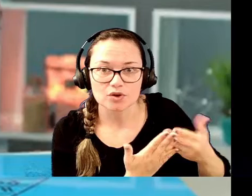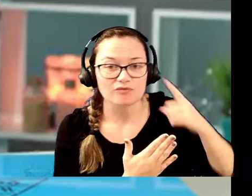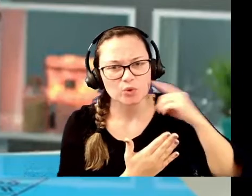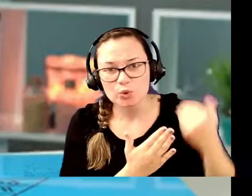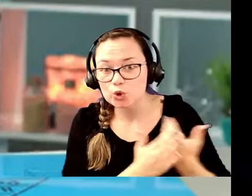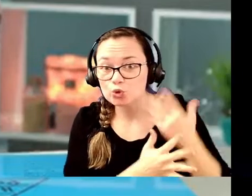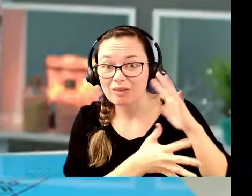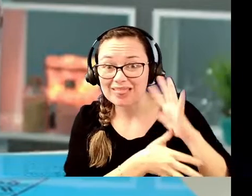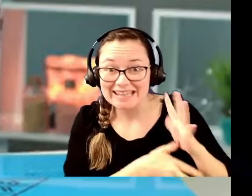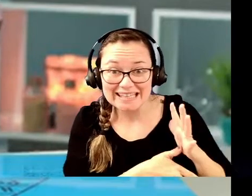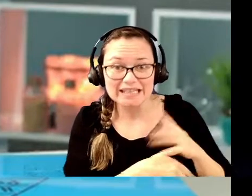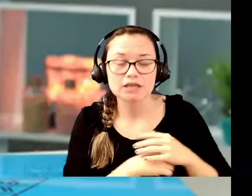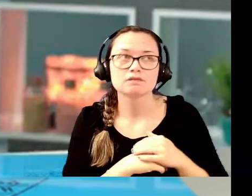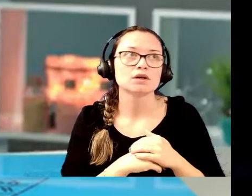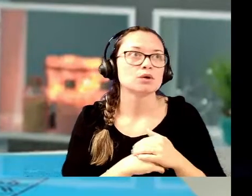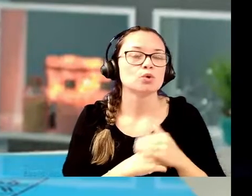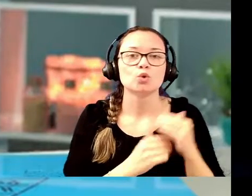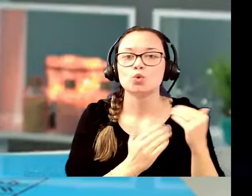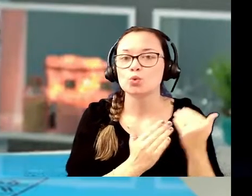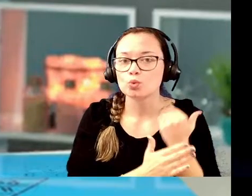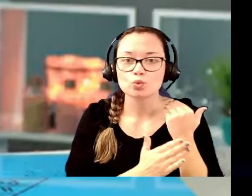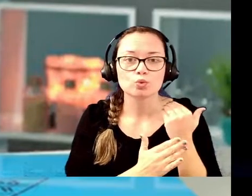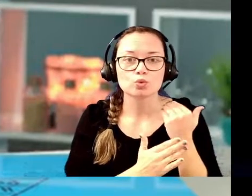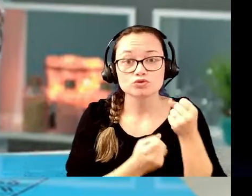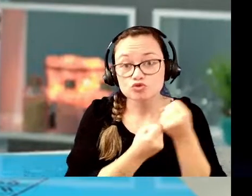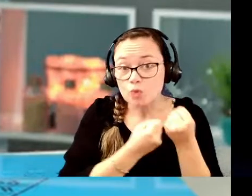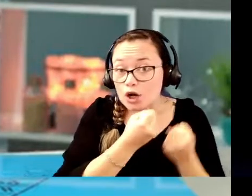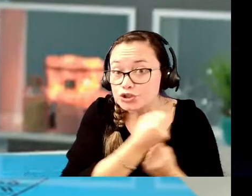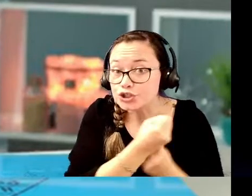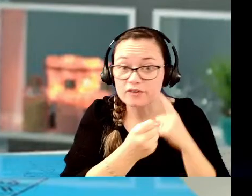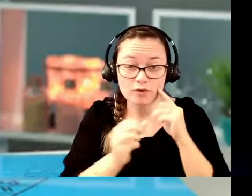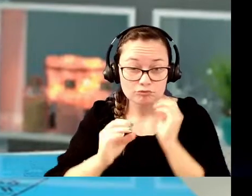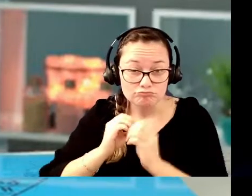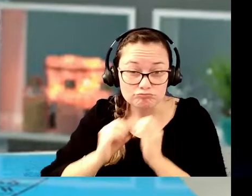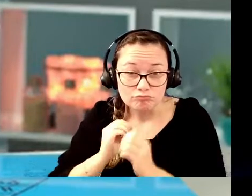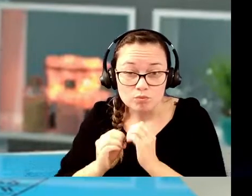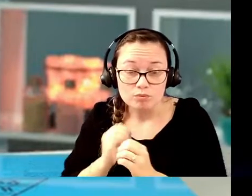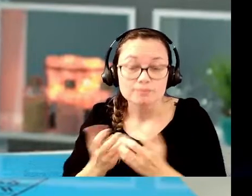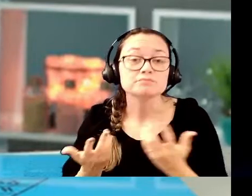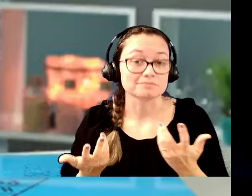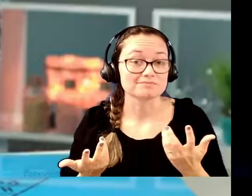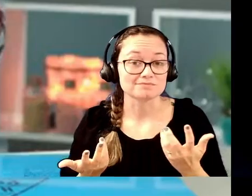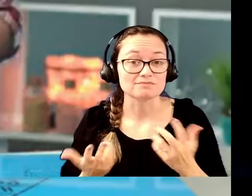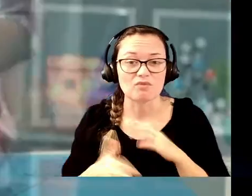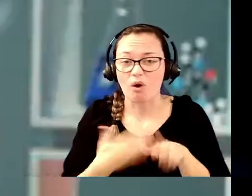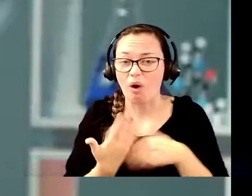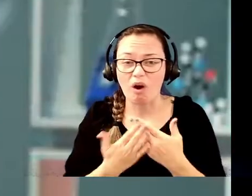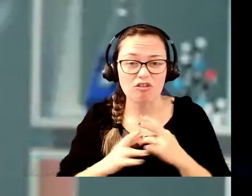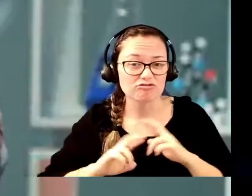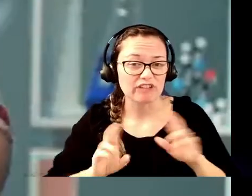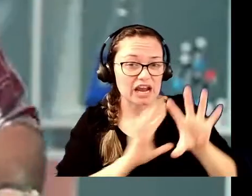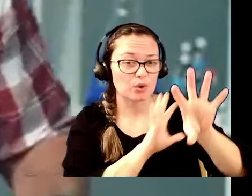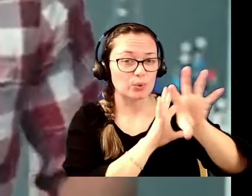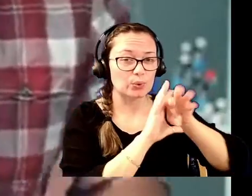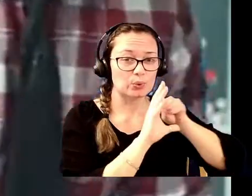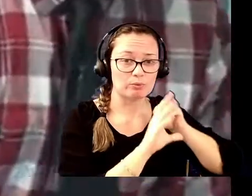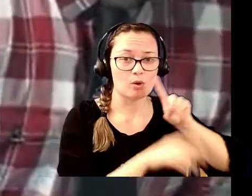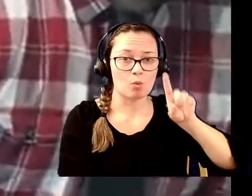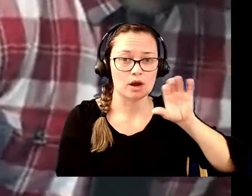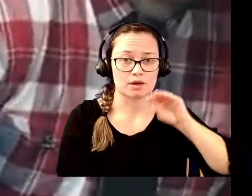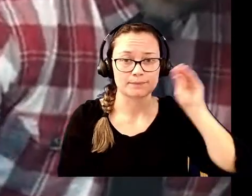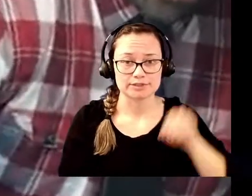leaves, new structures, to repair old structures, all that kind of stuff. The problem,